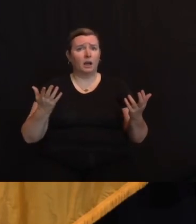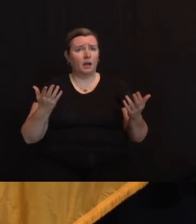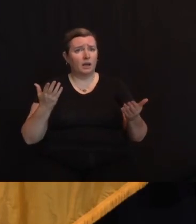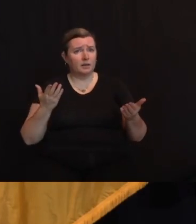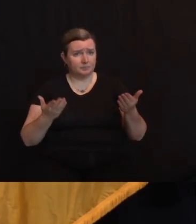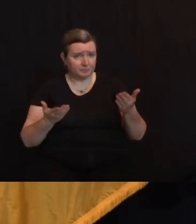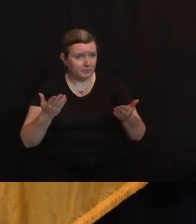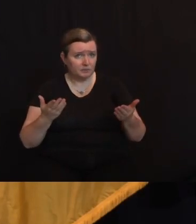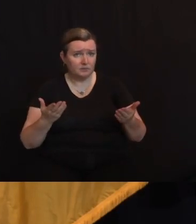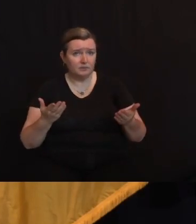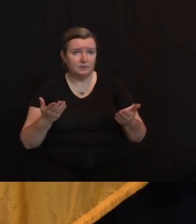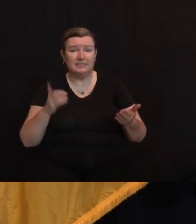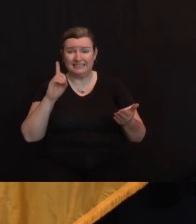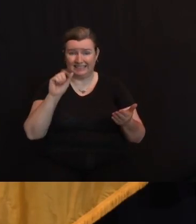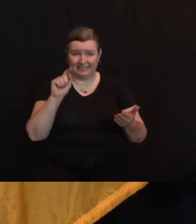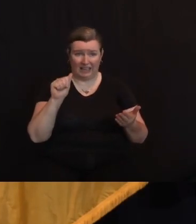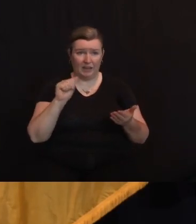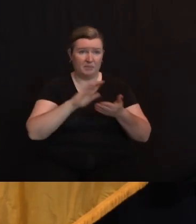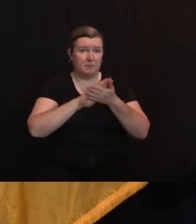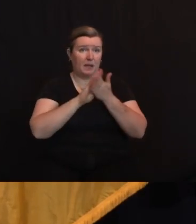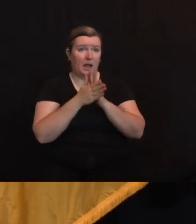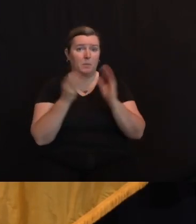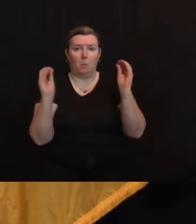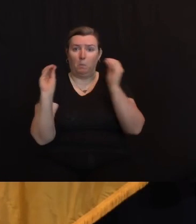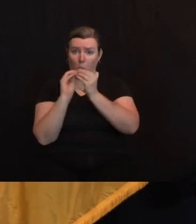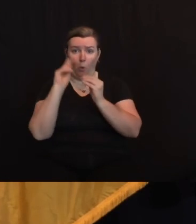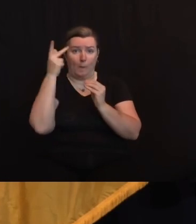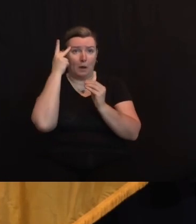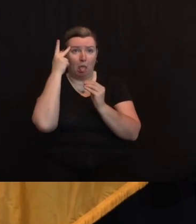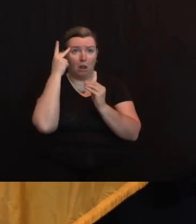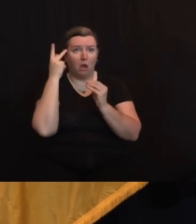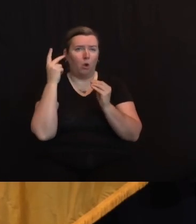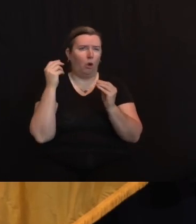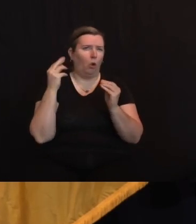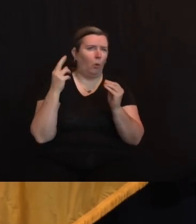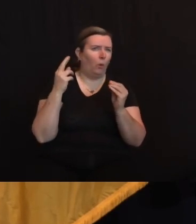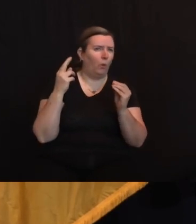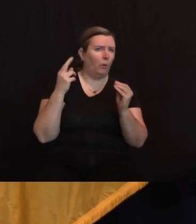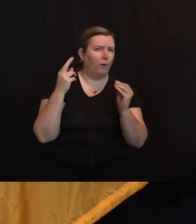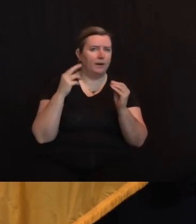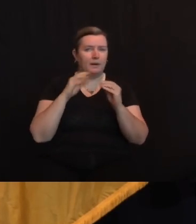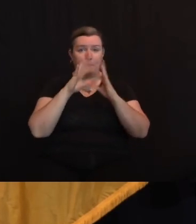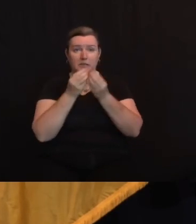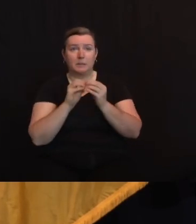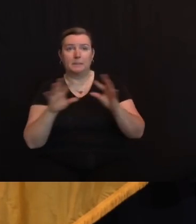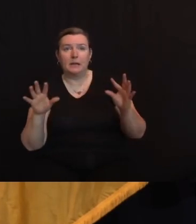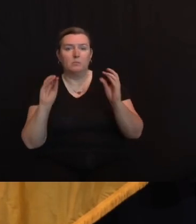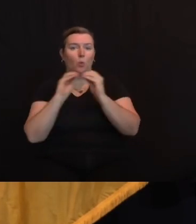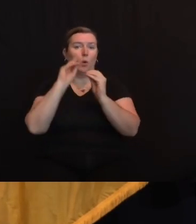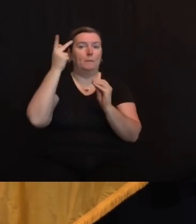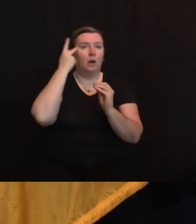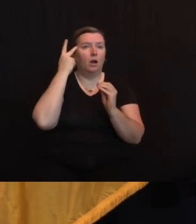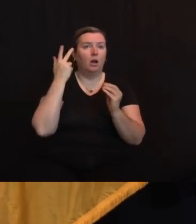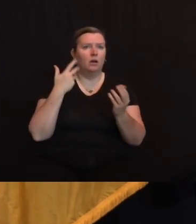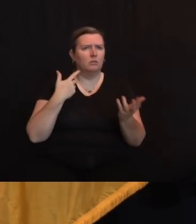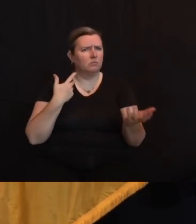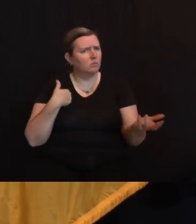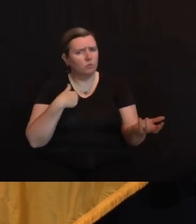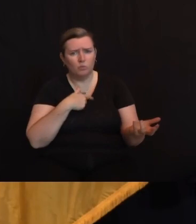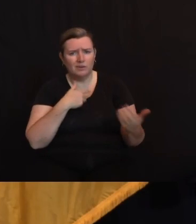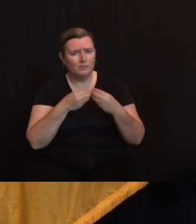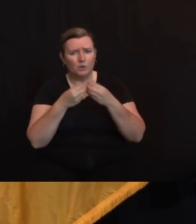or more broadly of this pandemic, I think at the end of the day, all you get, other than division, which is the